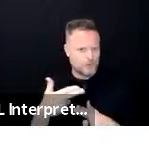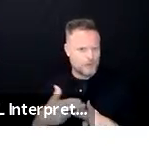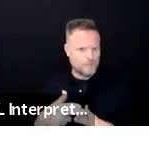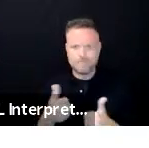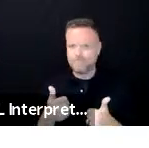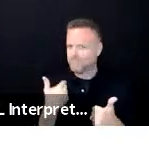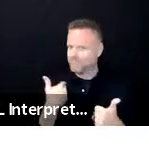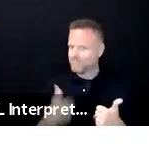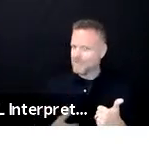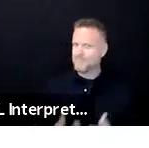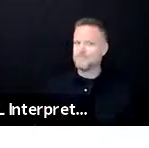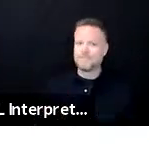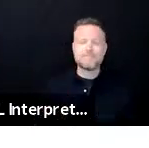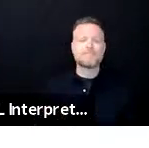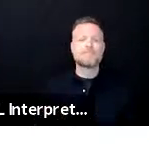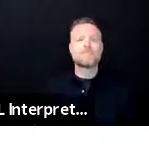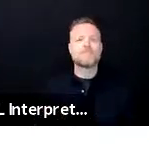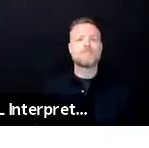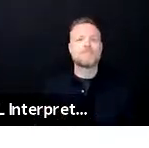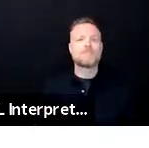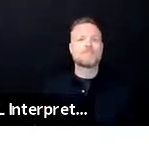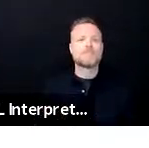here.